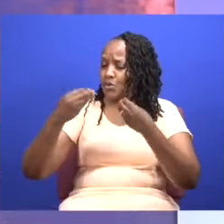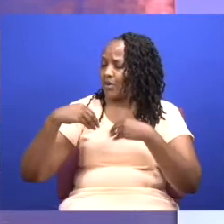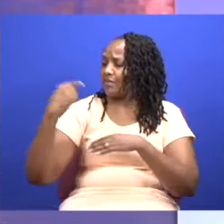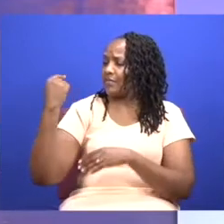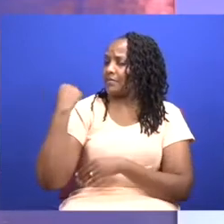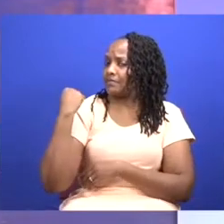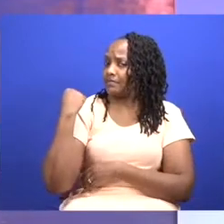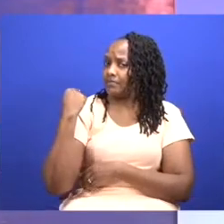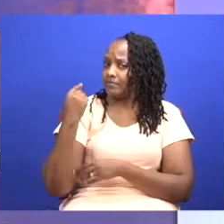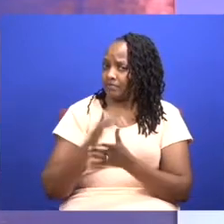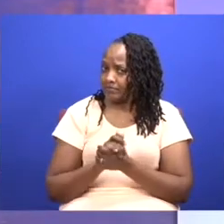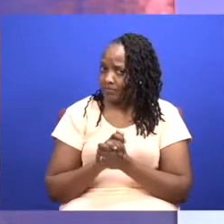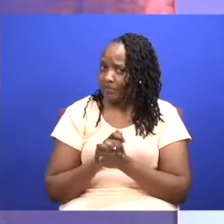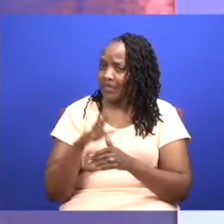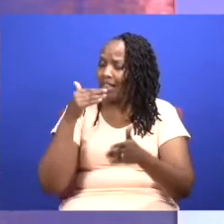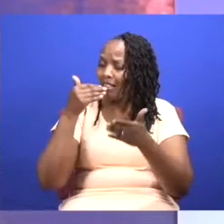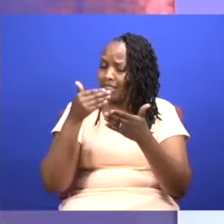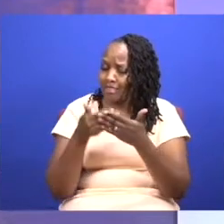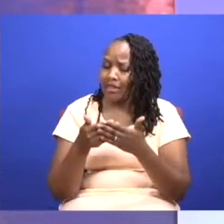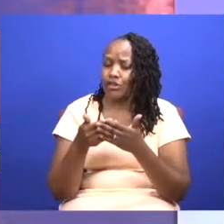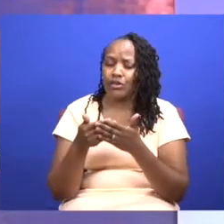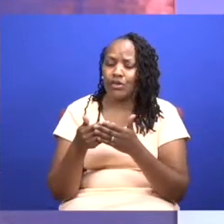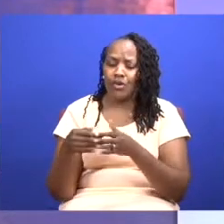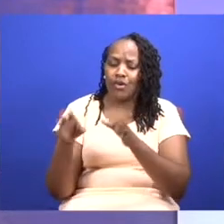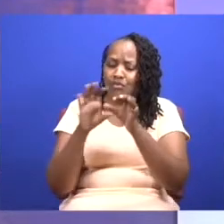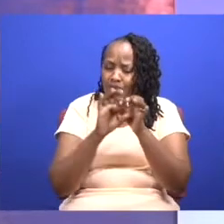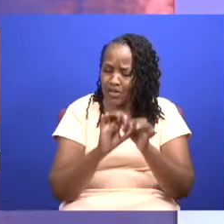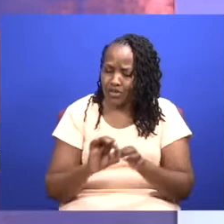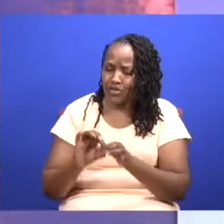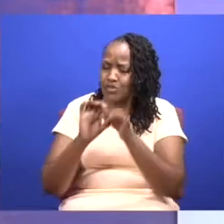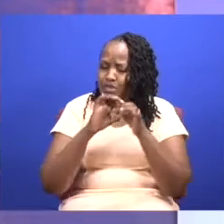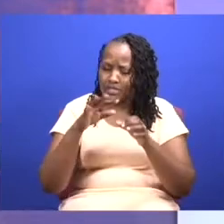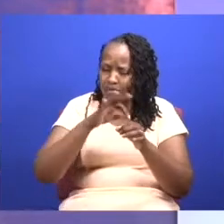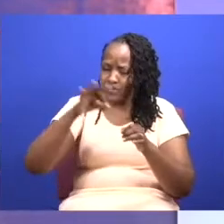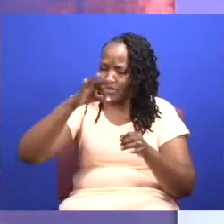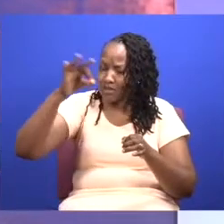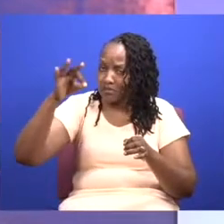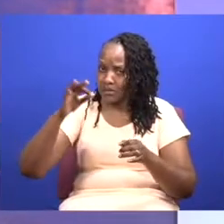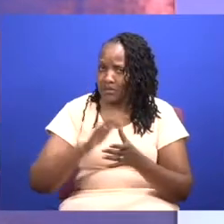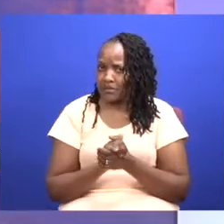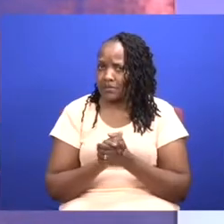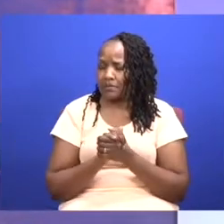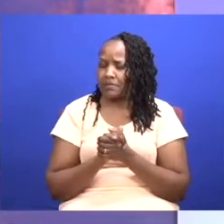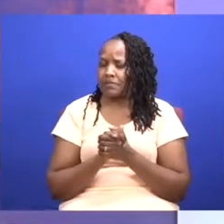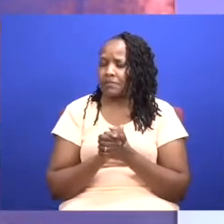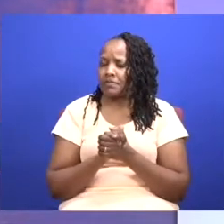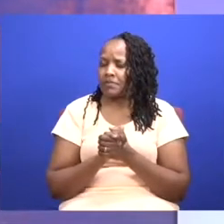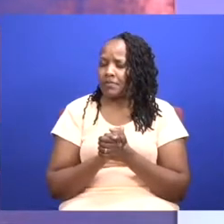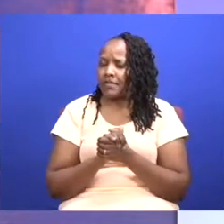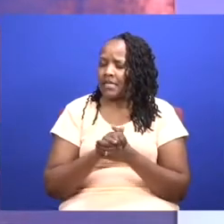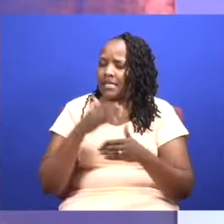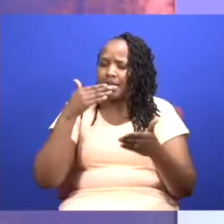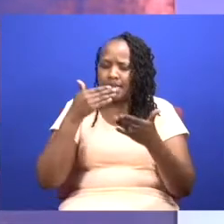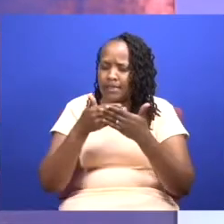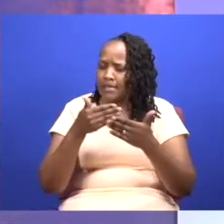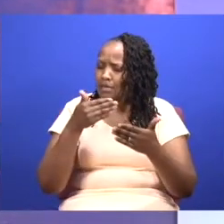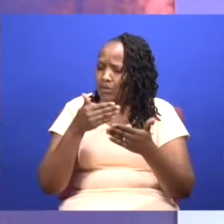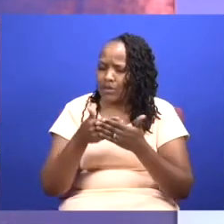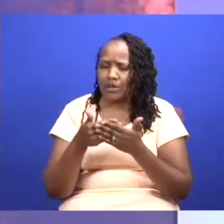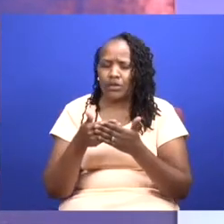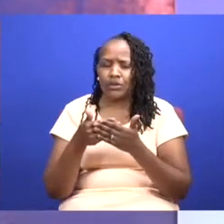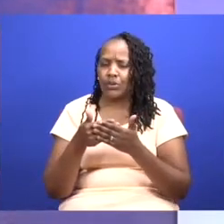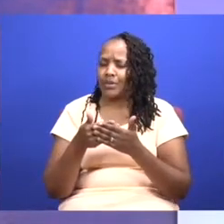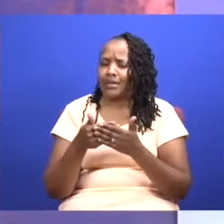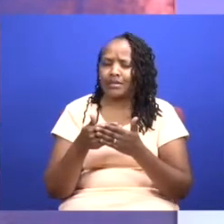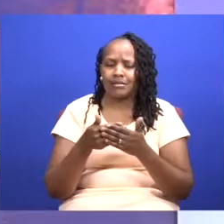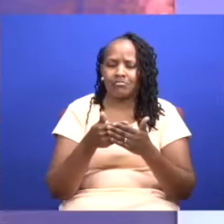yesterday. We give you thanks. We give you praise, O God, for the unity of the Spirit you gave us, O God, as a ministry. And we thank you and praise you, Lord God Almighty, that